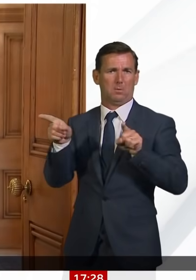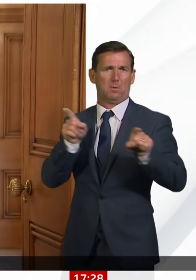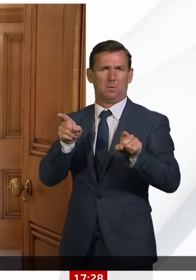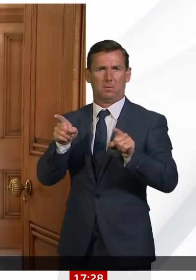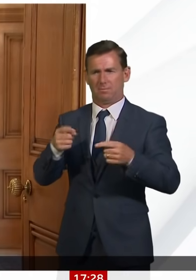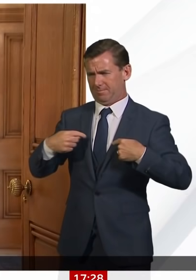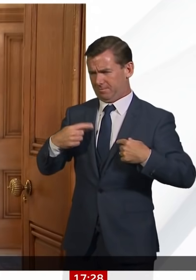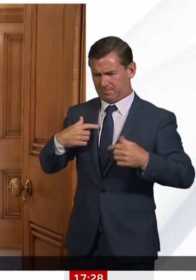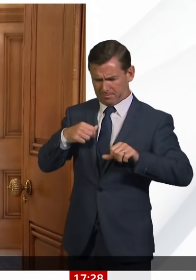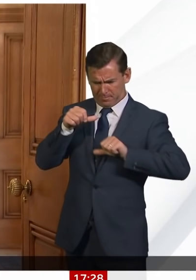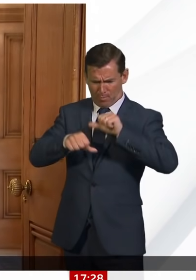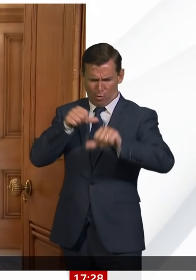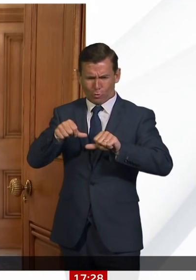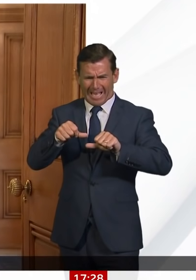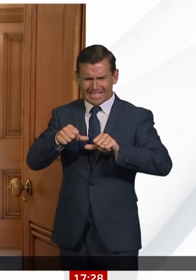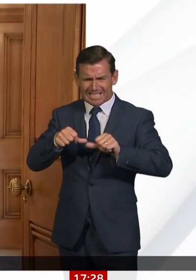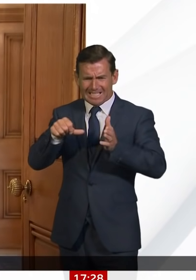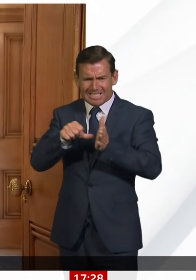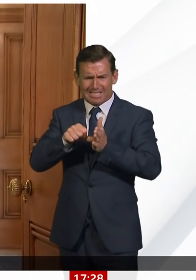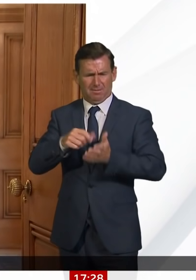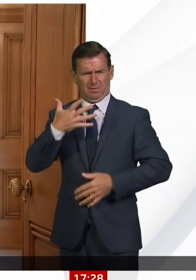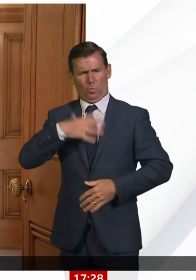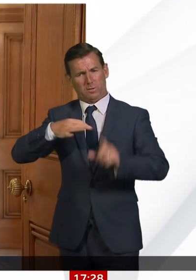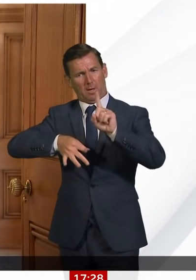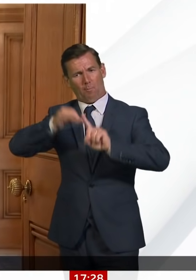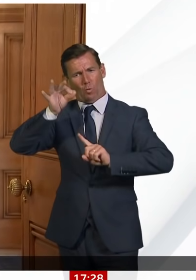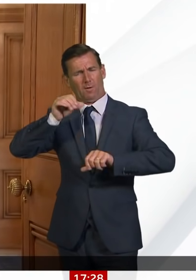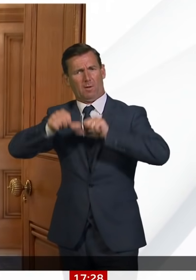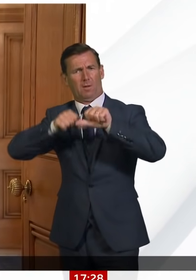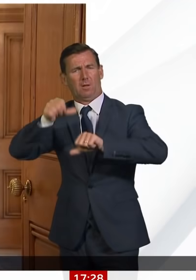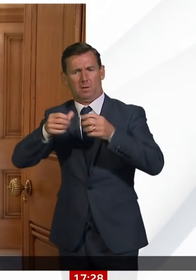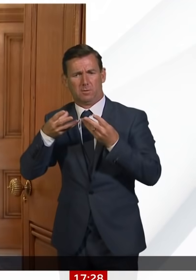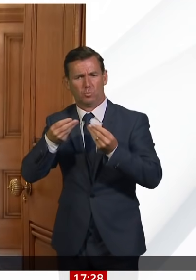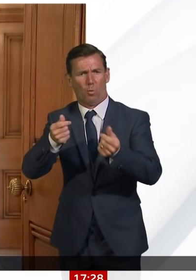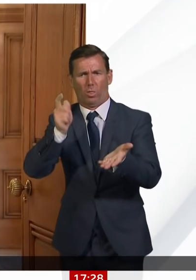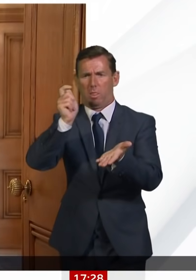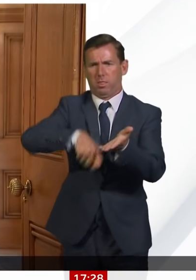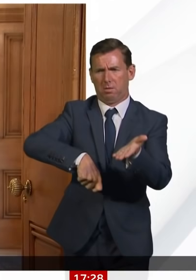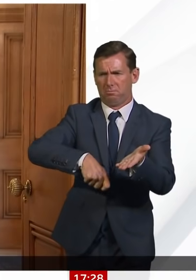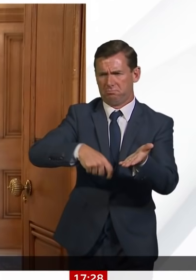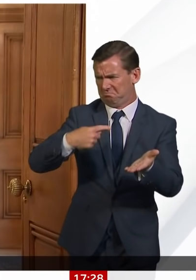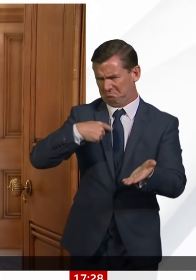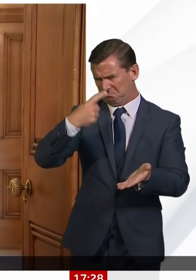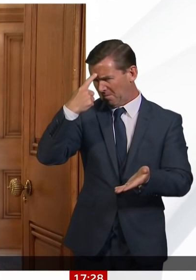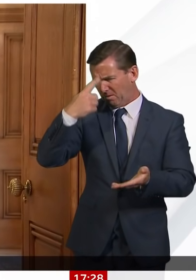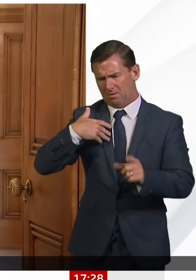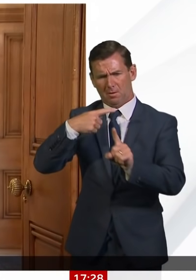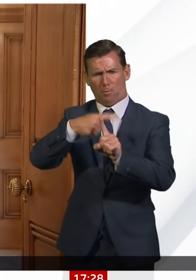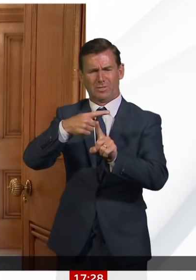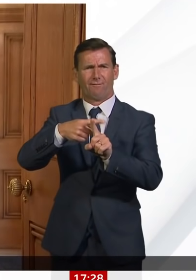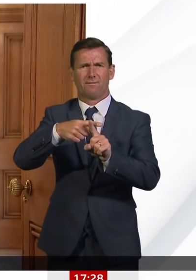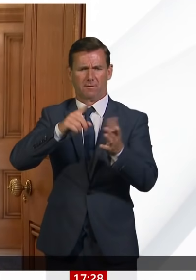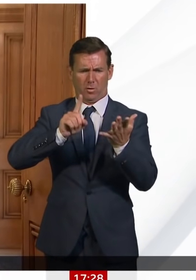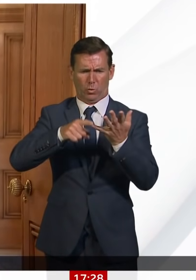the processes that we have in place to make purchases. I think it's been very encouraging, the number of